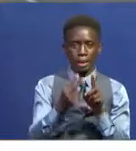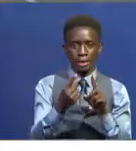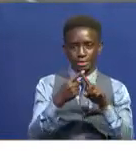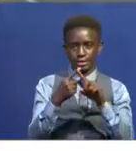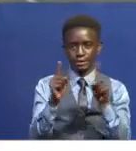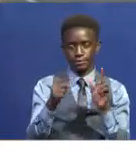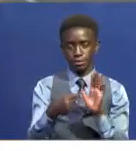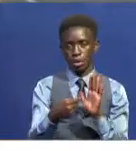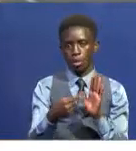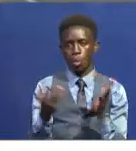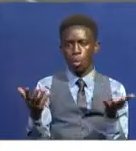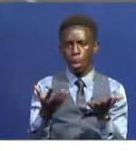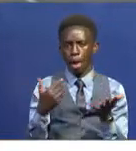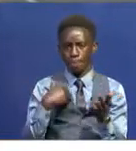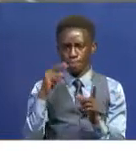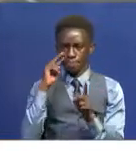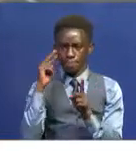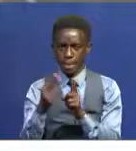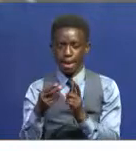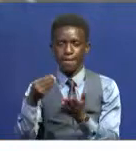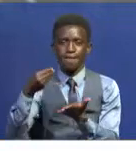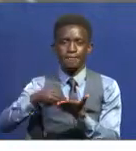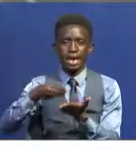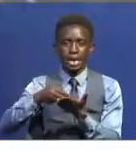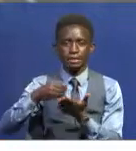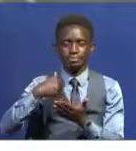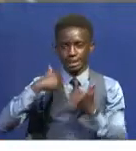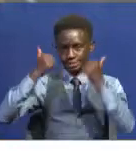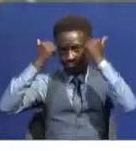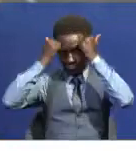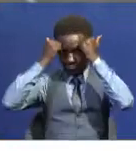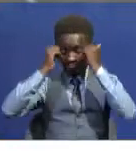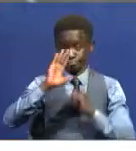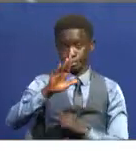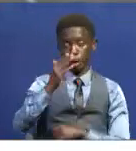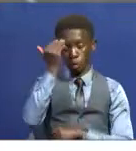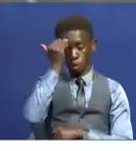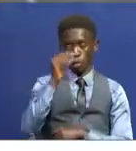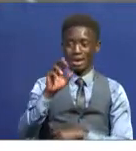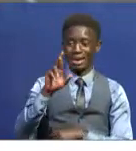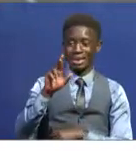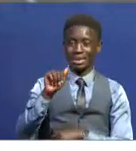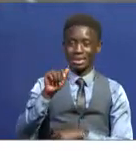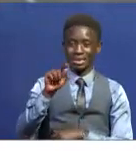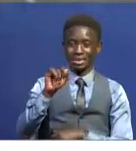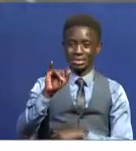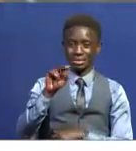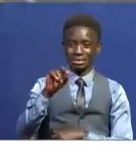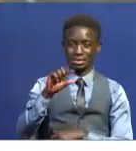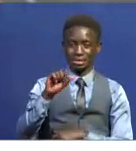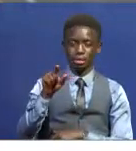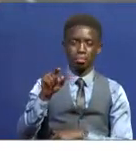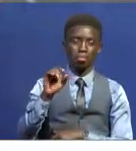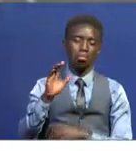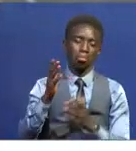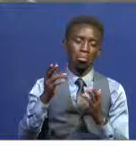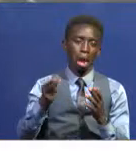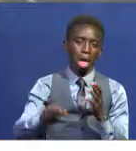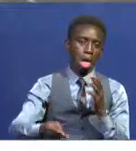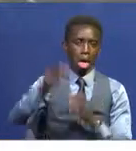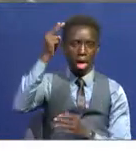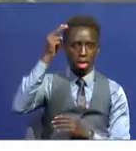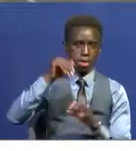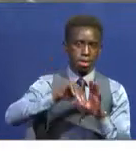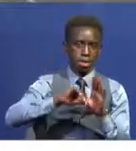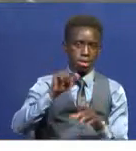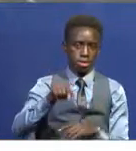literacy. In as much as the ratings are high in our countries, mm-hmm. or rather in Kenya,